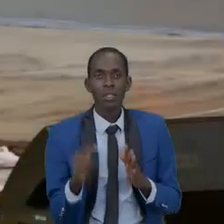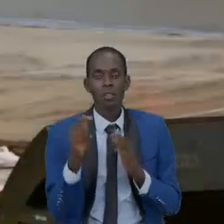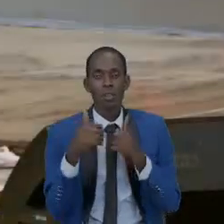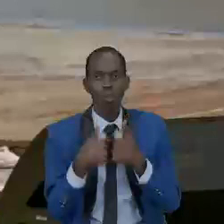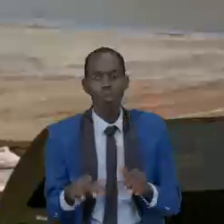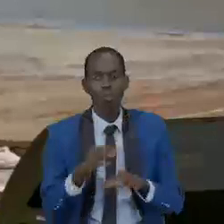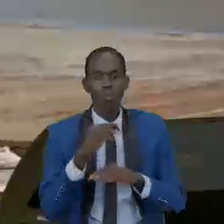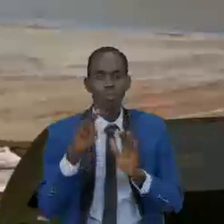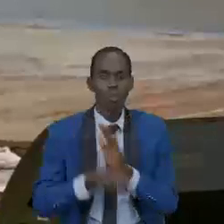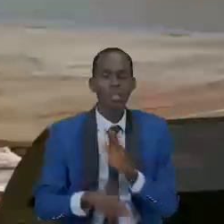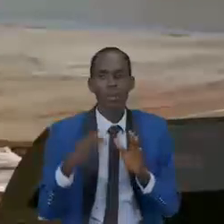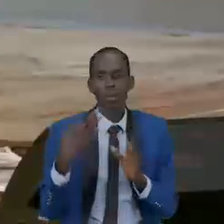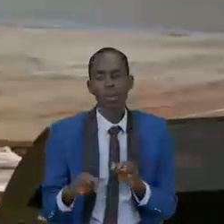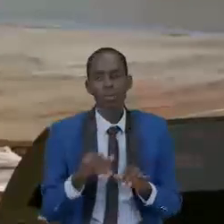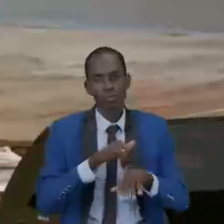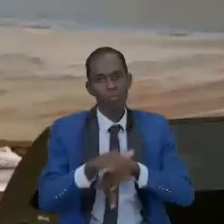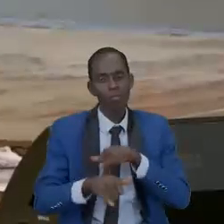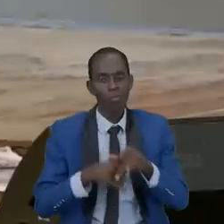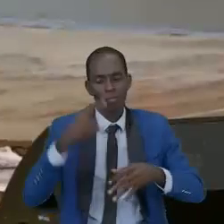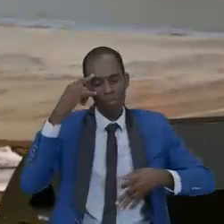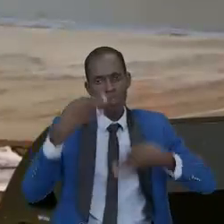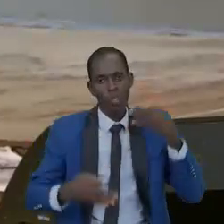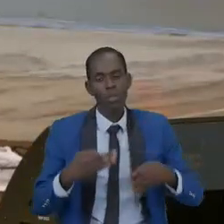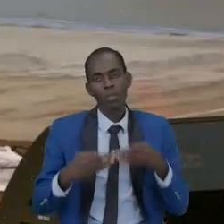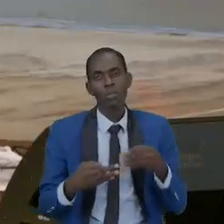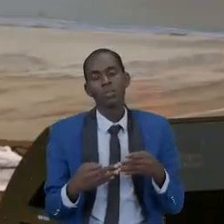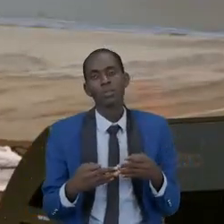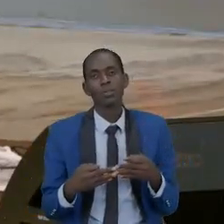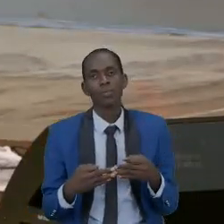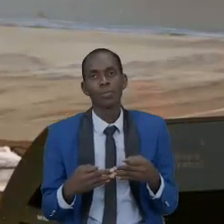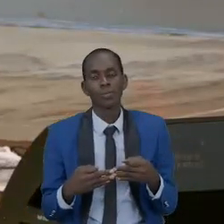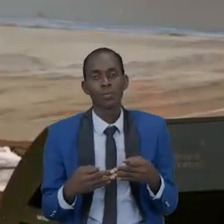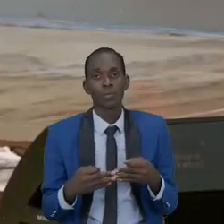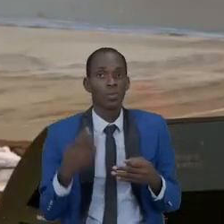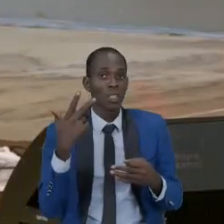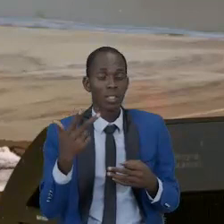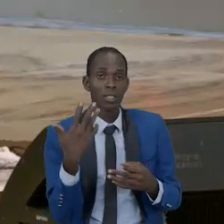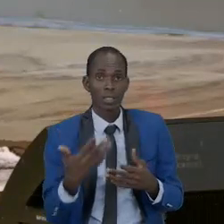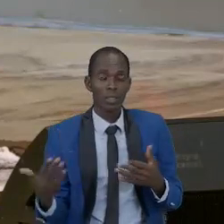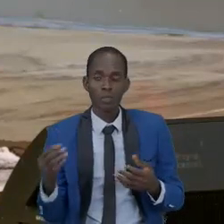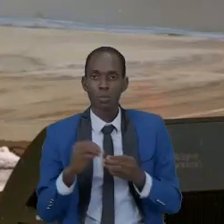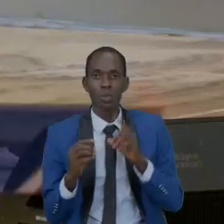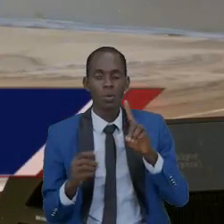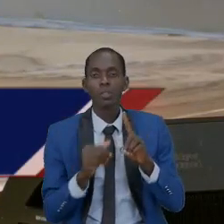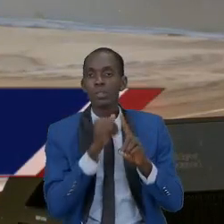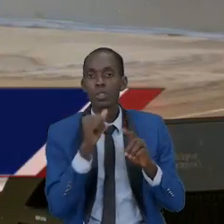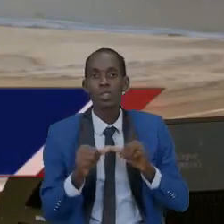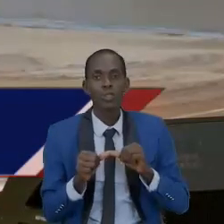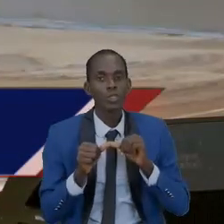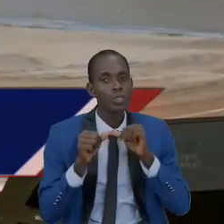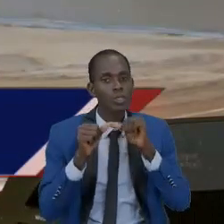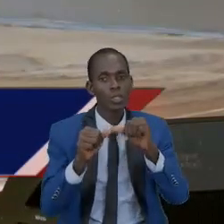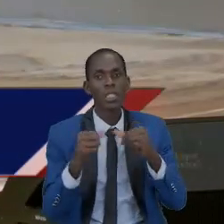compromisers judged for their falsehood. Three things there. Number one, inconsistent transgressors